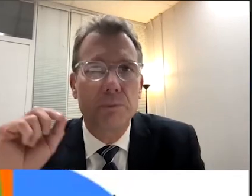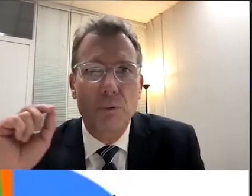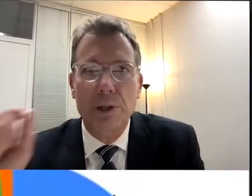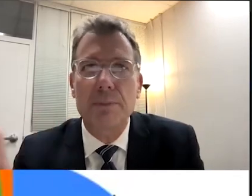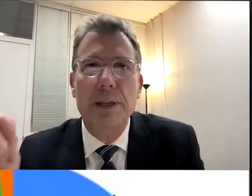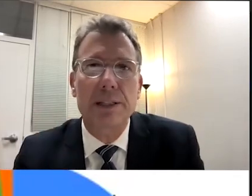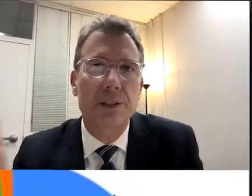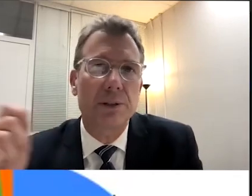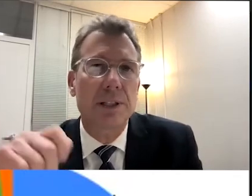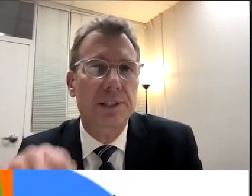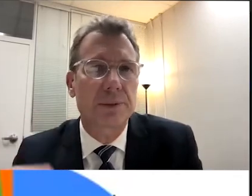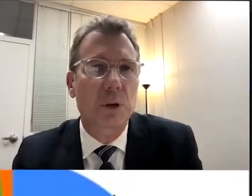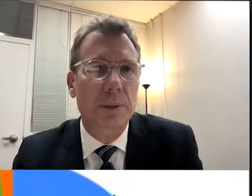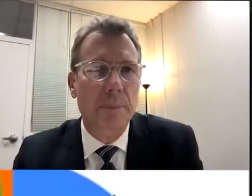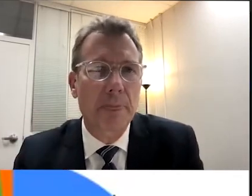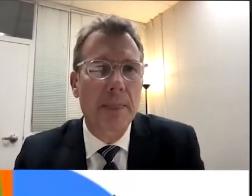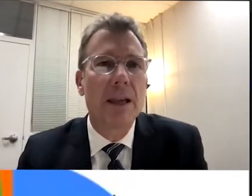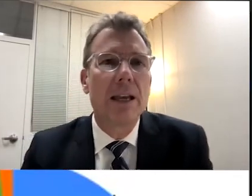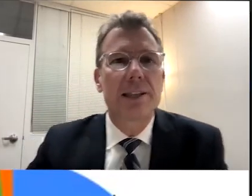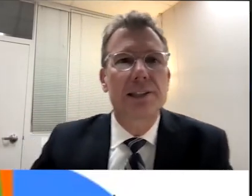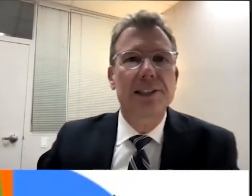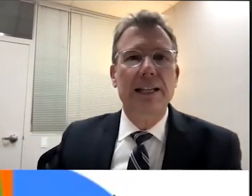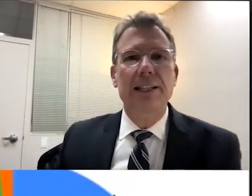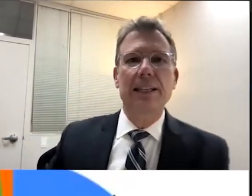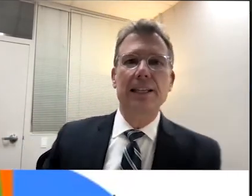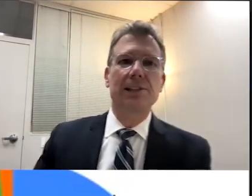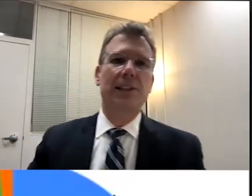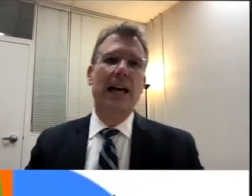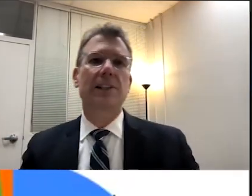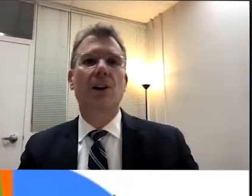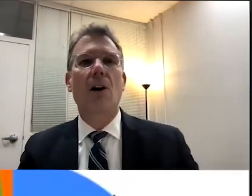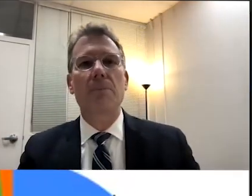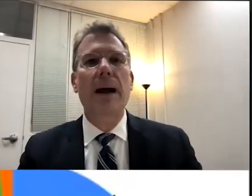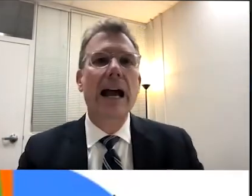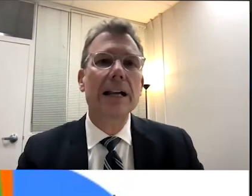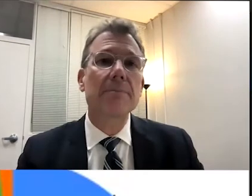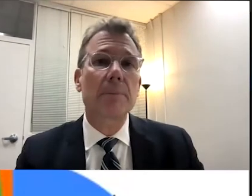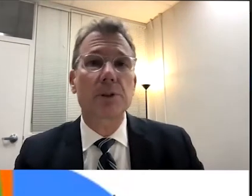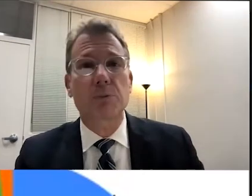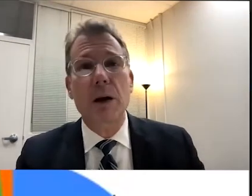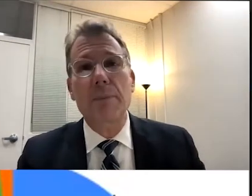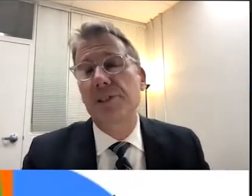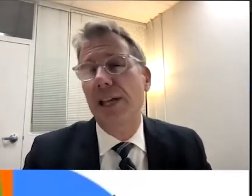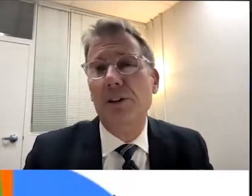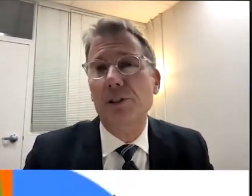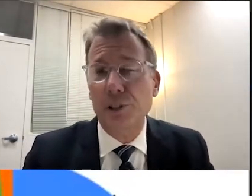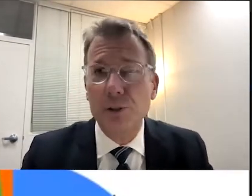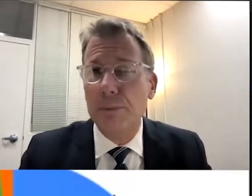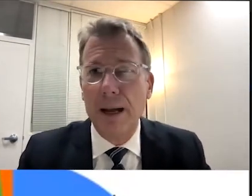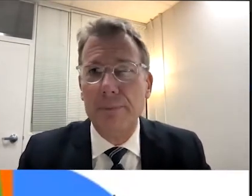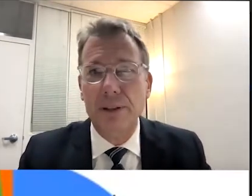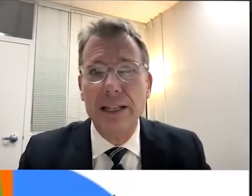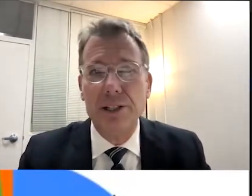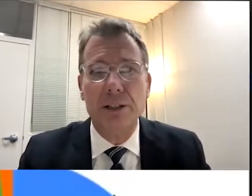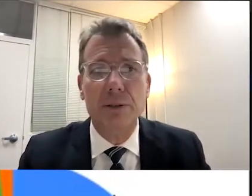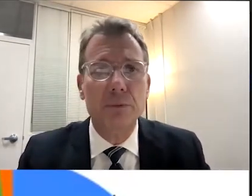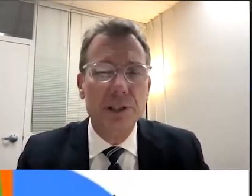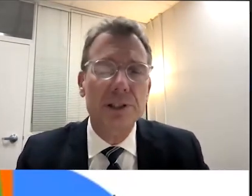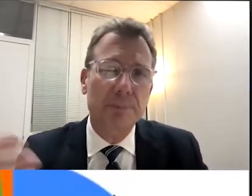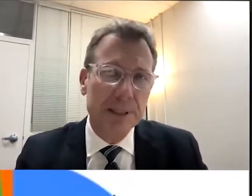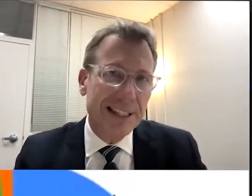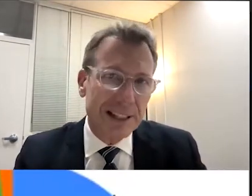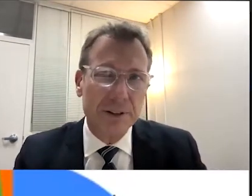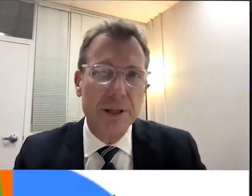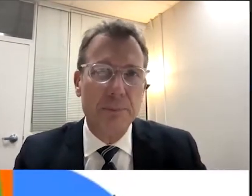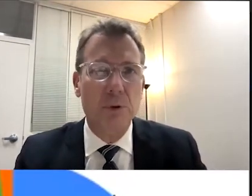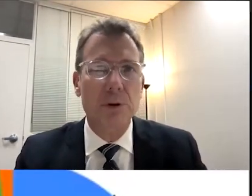who committed to do this work. The second thing is that our PAC members represent our student population, which